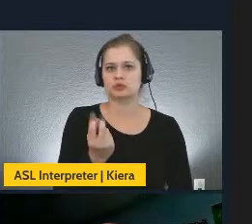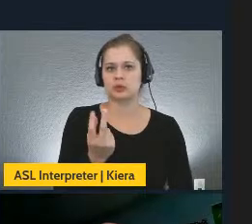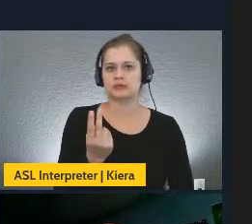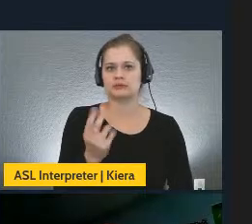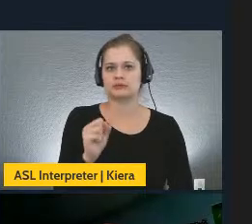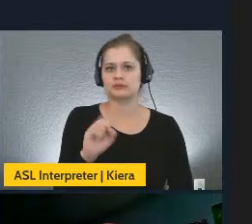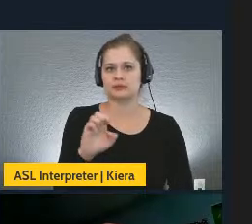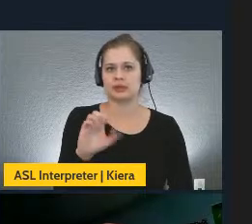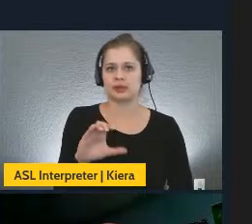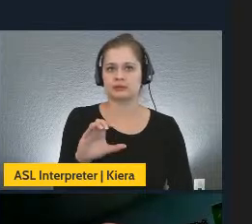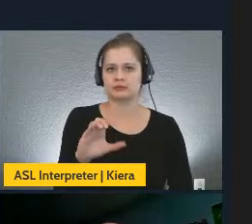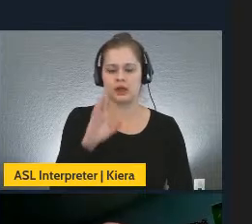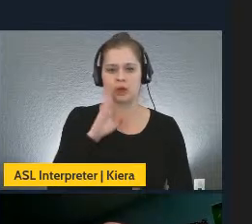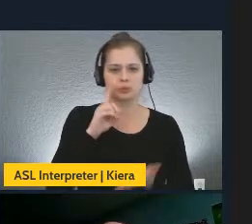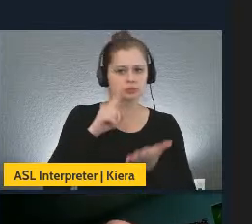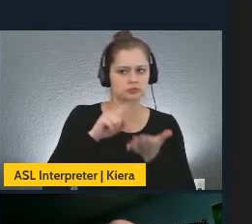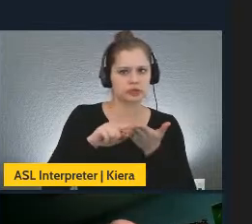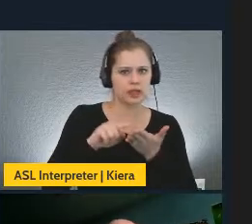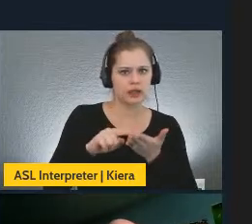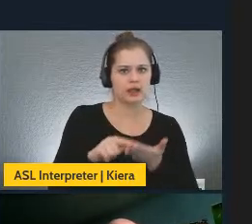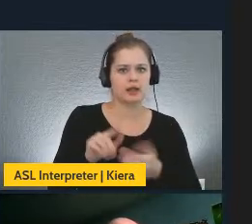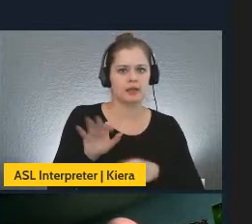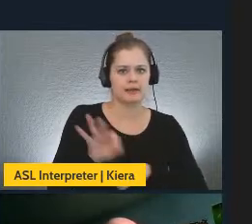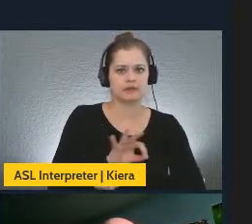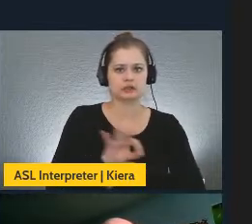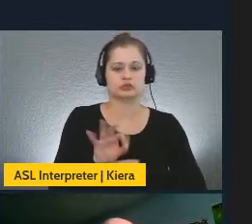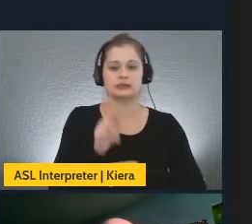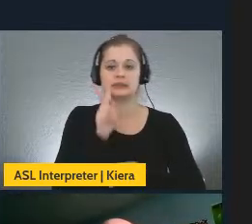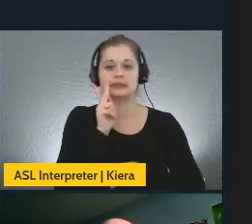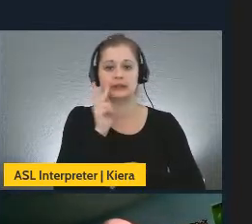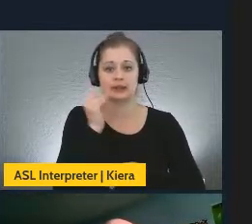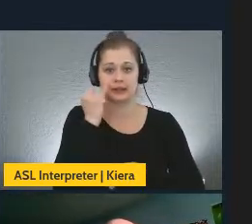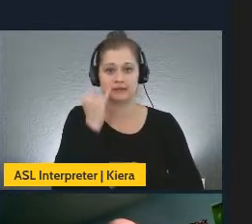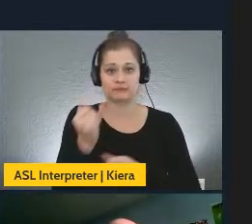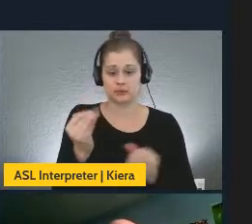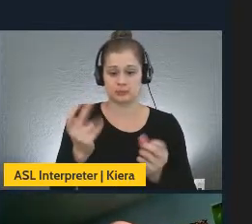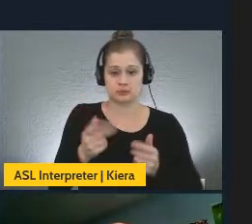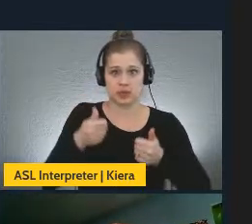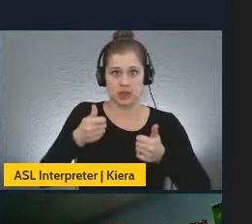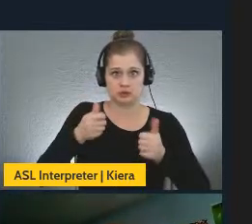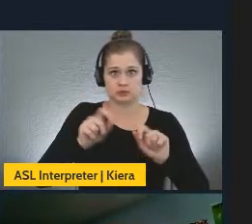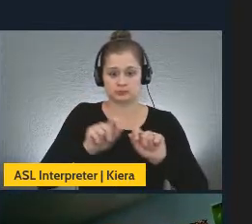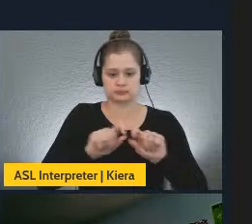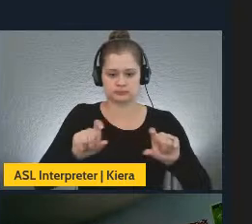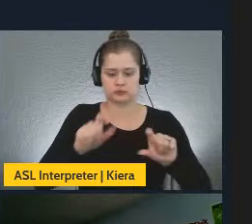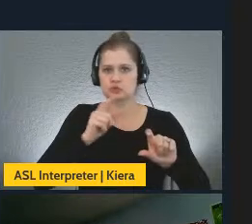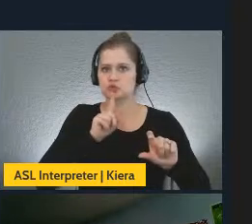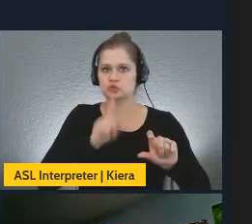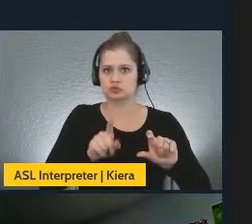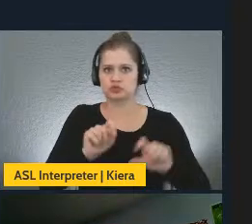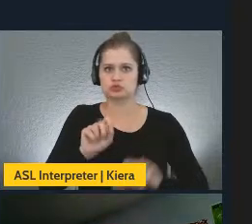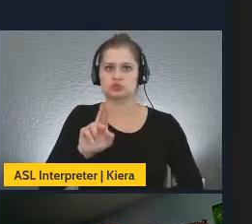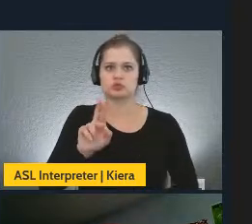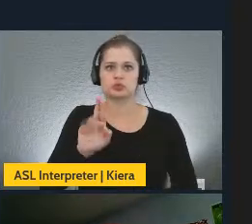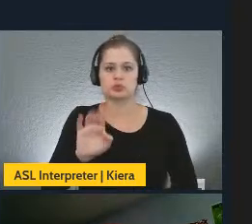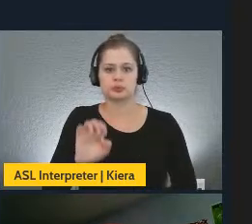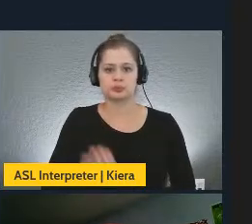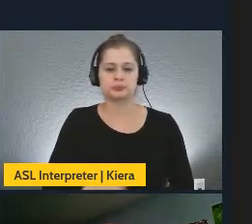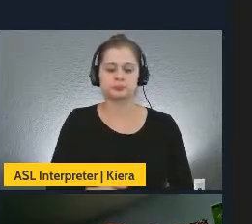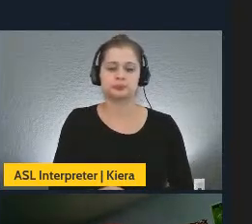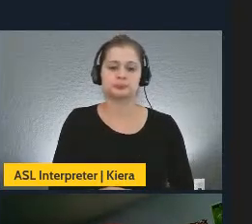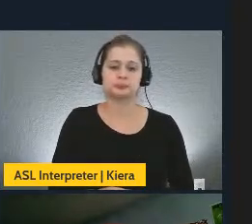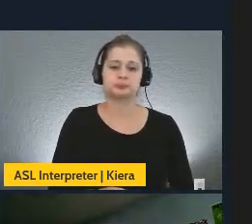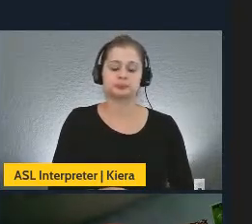check, run the until function to see if it returns true. What it's also doing is